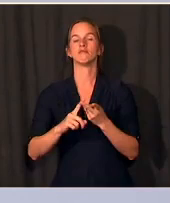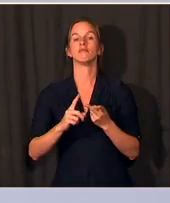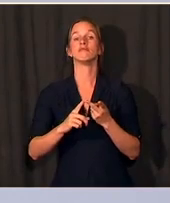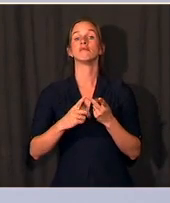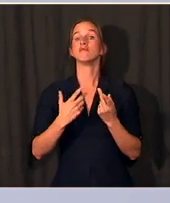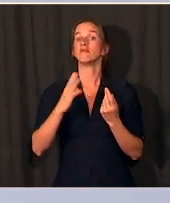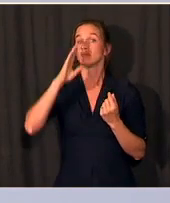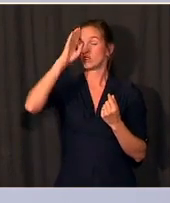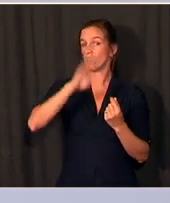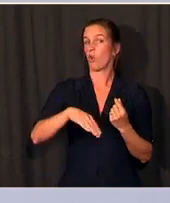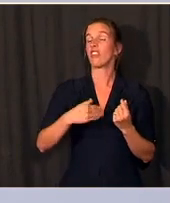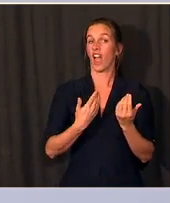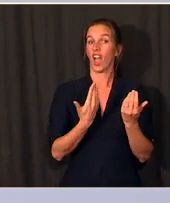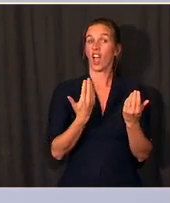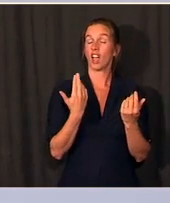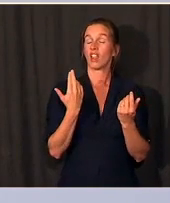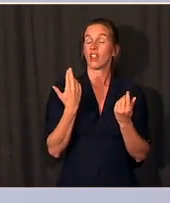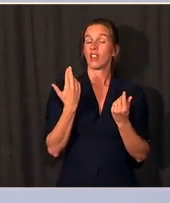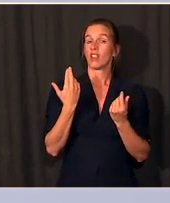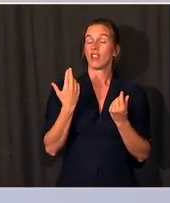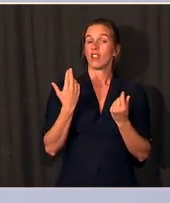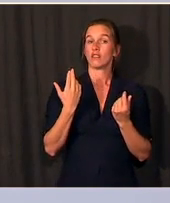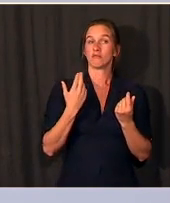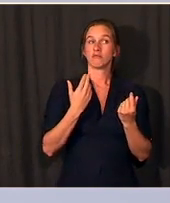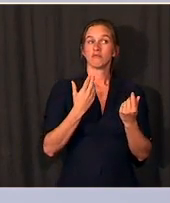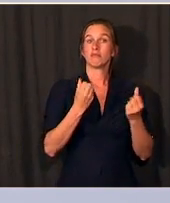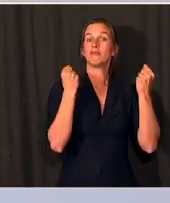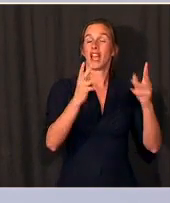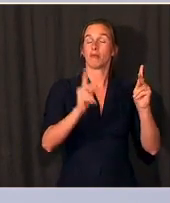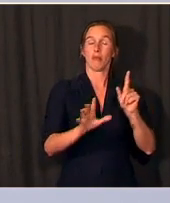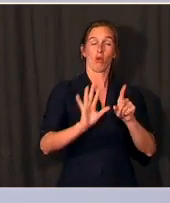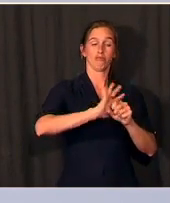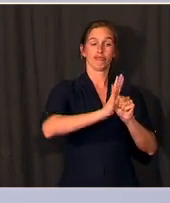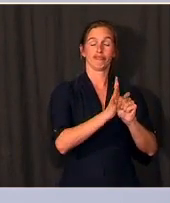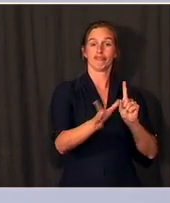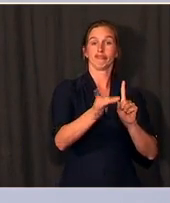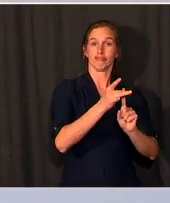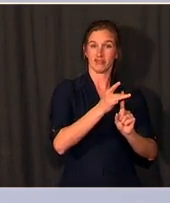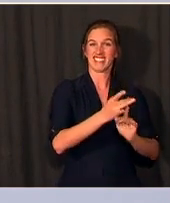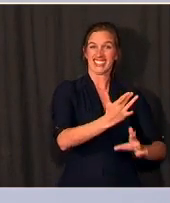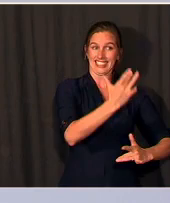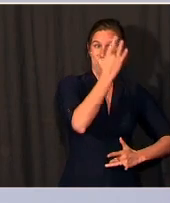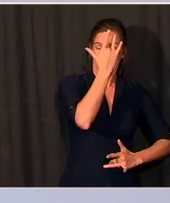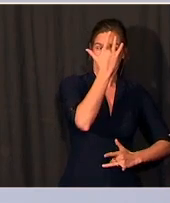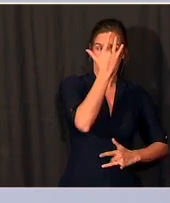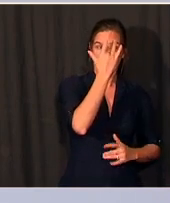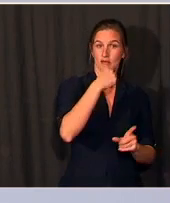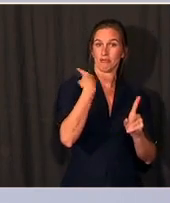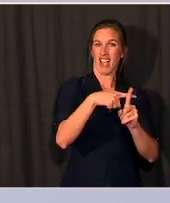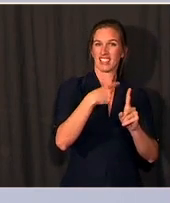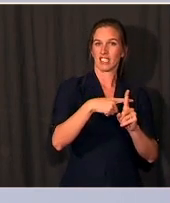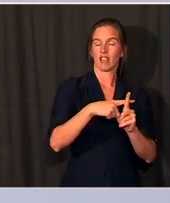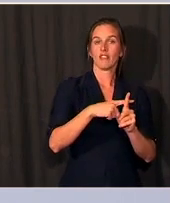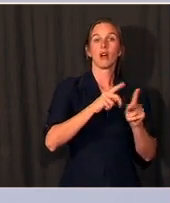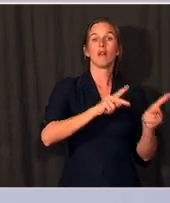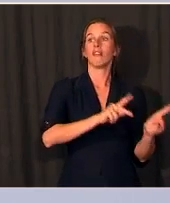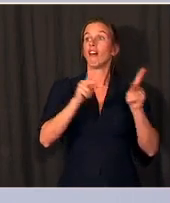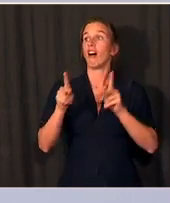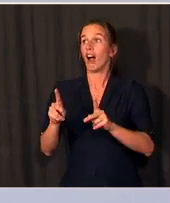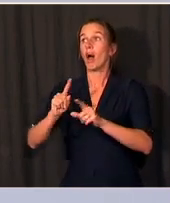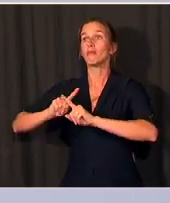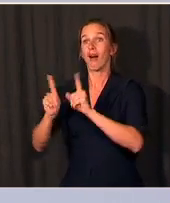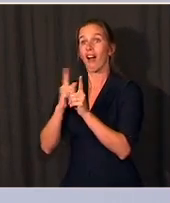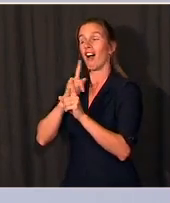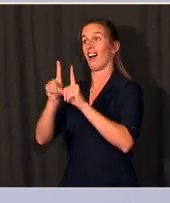case levels are high because of the fact that we have the best testing program anywhere in the world. We've developed the most and the best